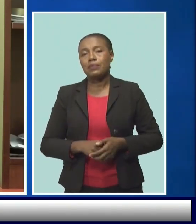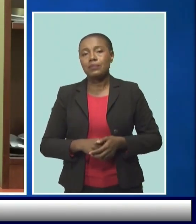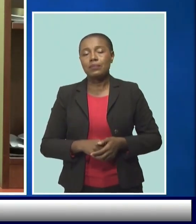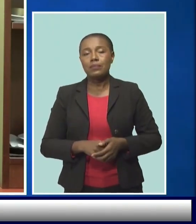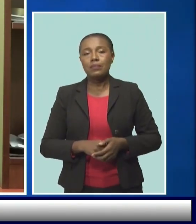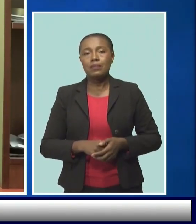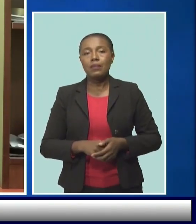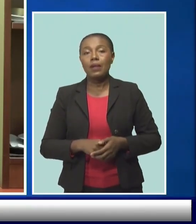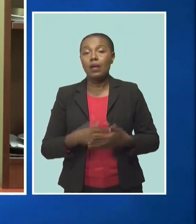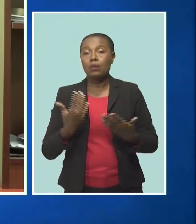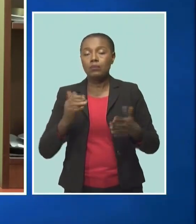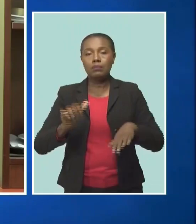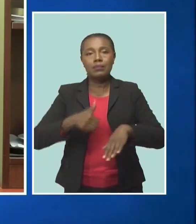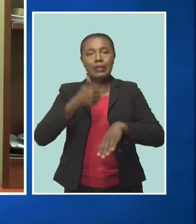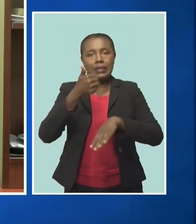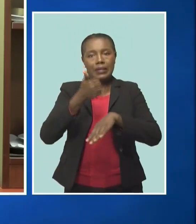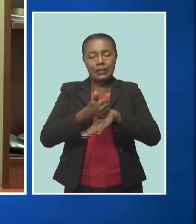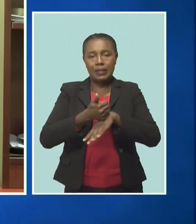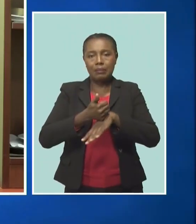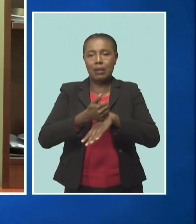We implemented a number of